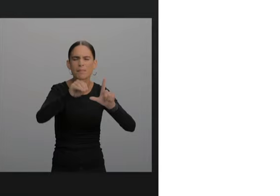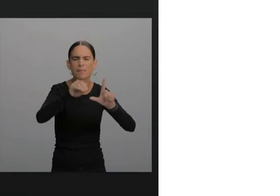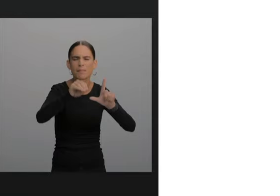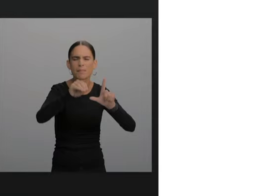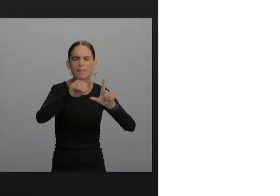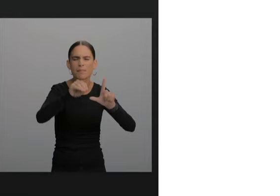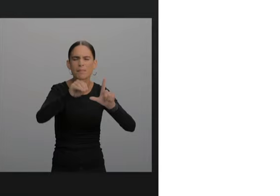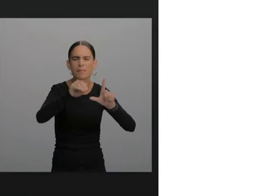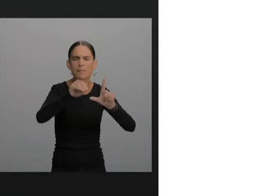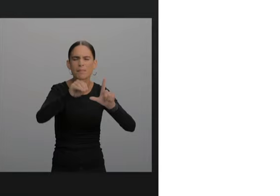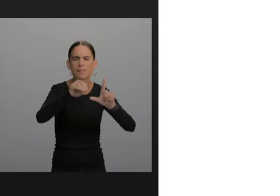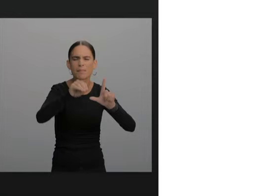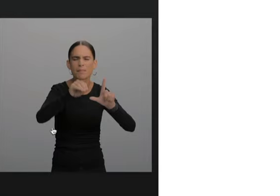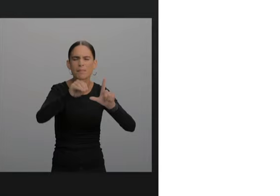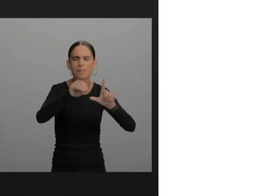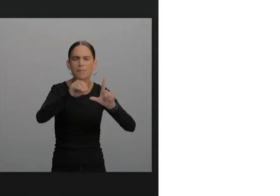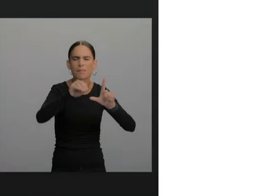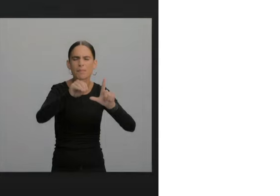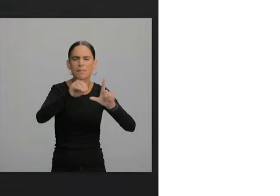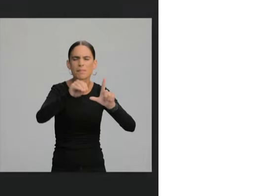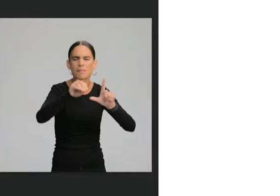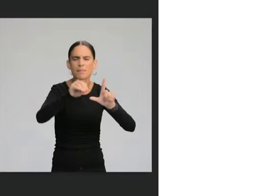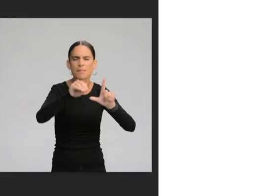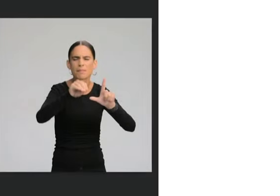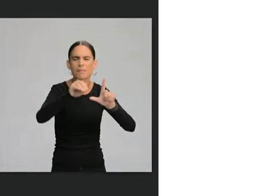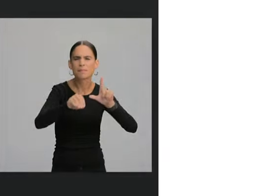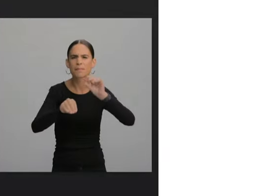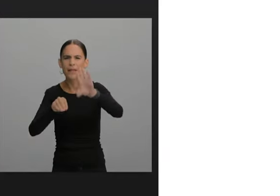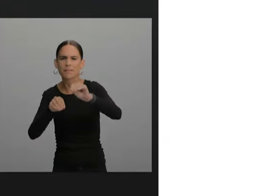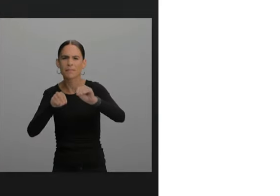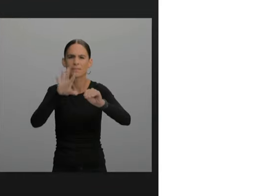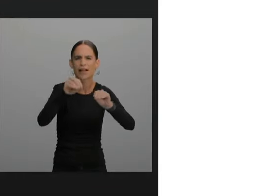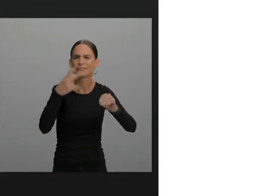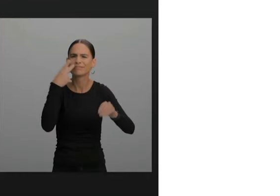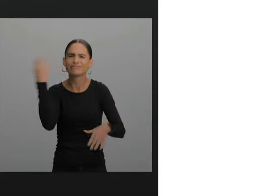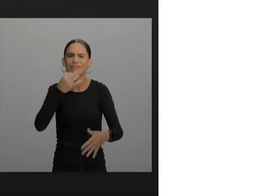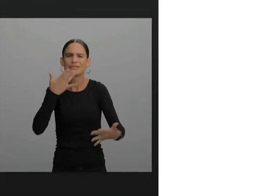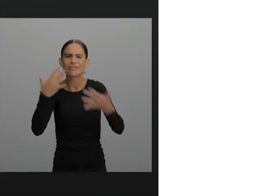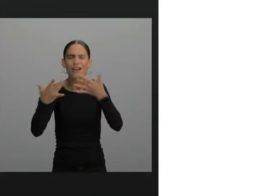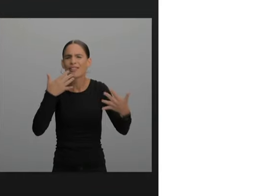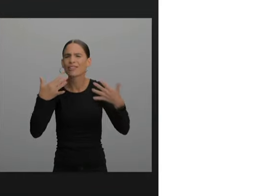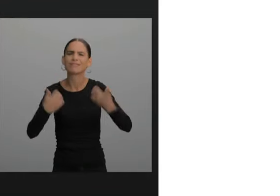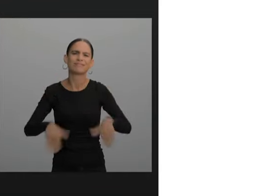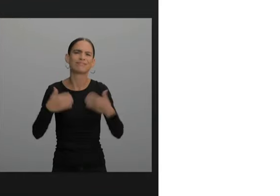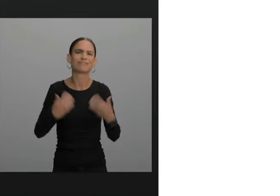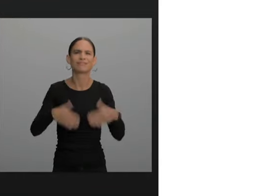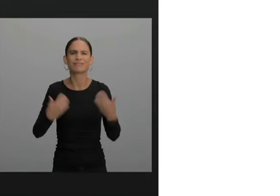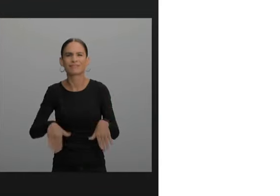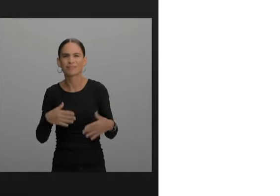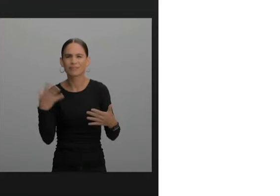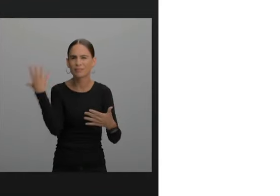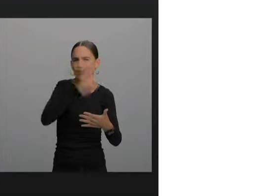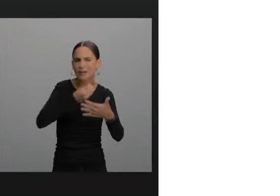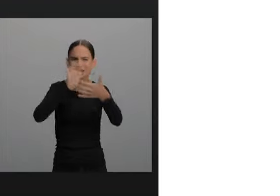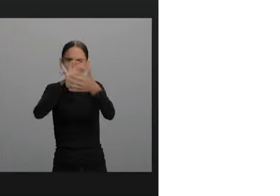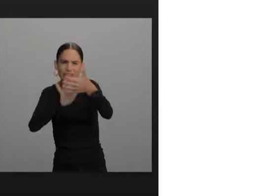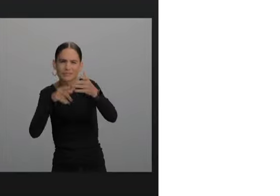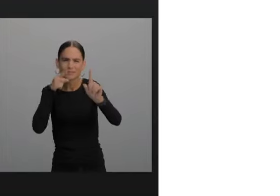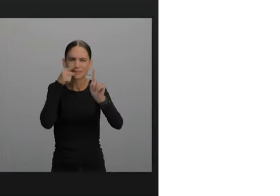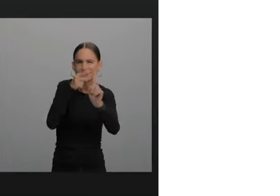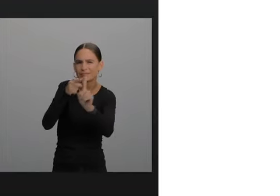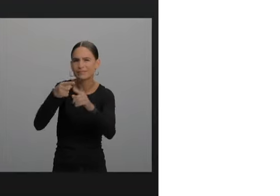that's what they're saying. But most of the time, when you're shooting during the day, it's going to make zero difference for to that. Life with great texture and detail.